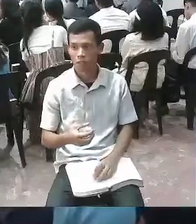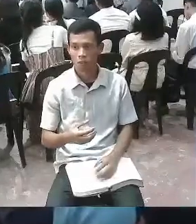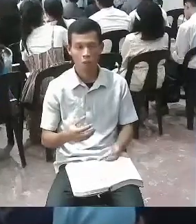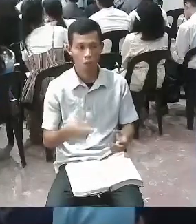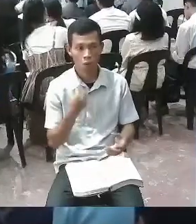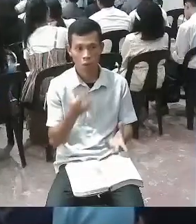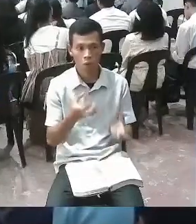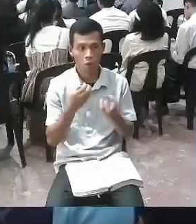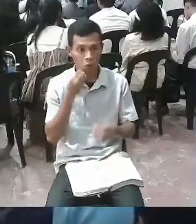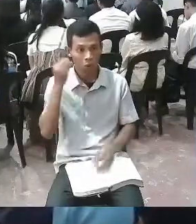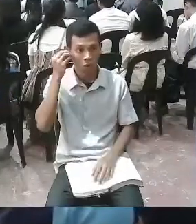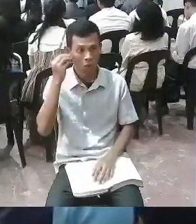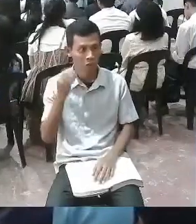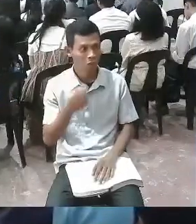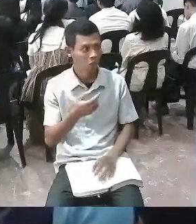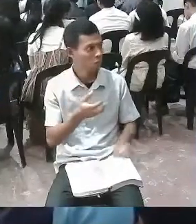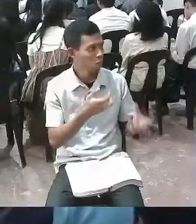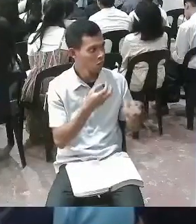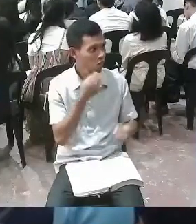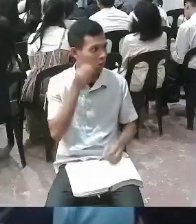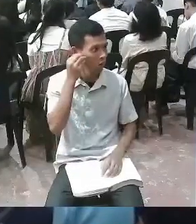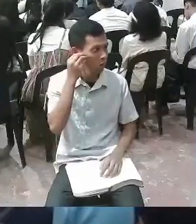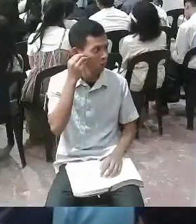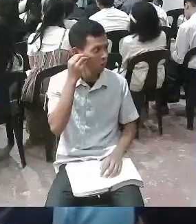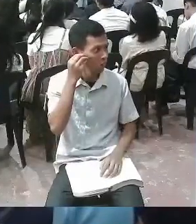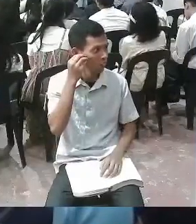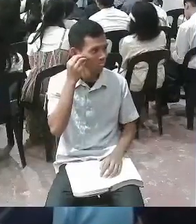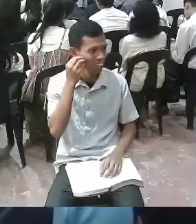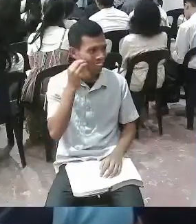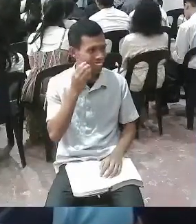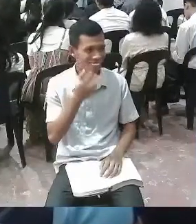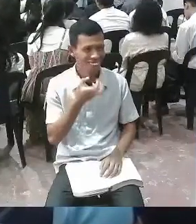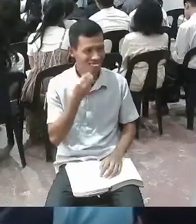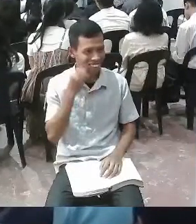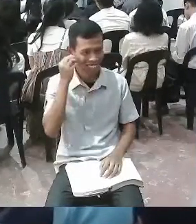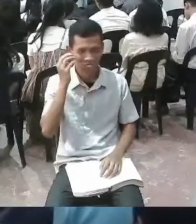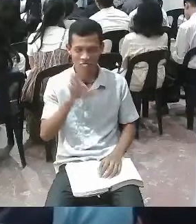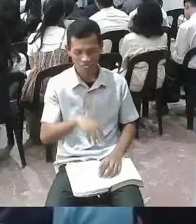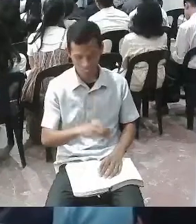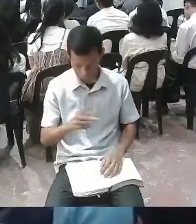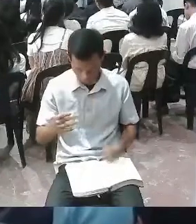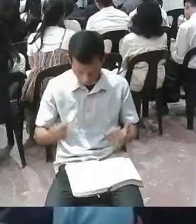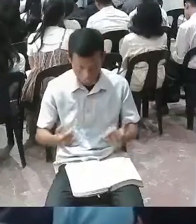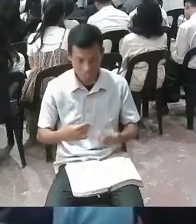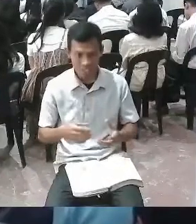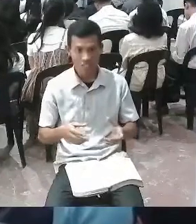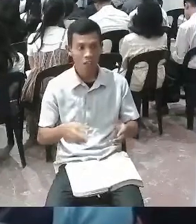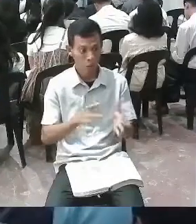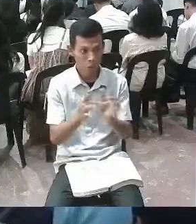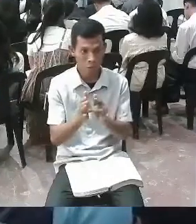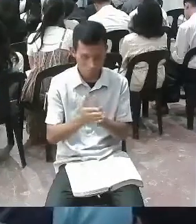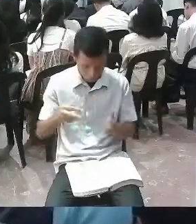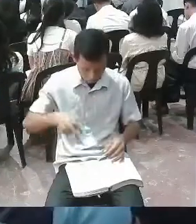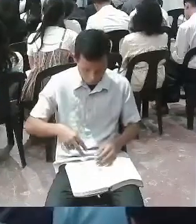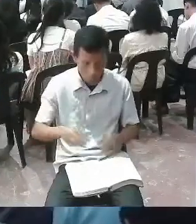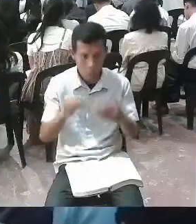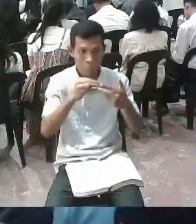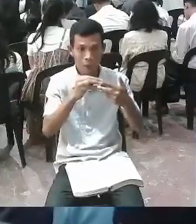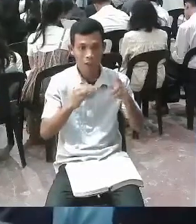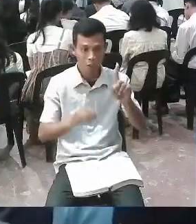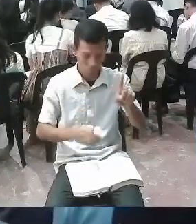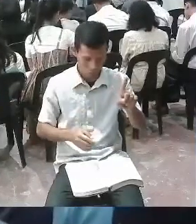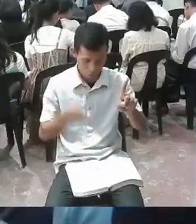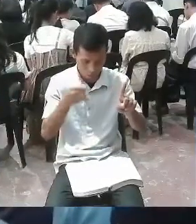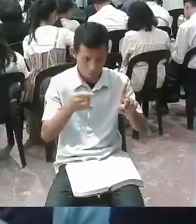I'm almost finished. I just noticed it the other day. If you have your Bible, look at Matthew chapter